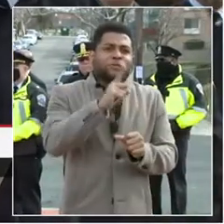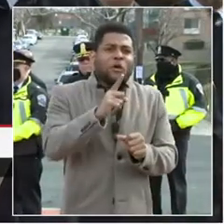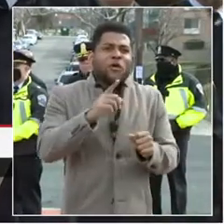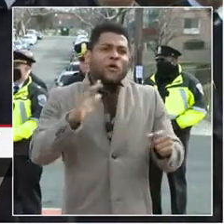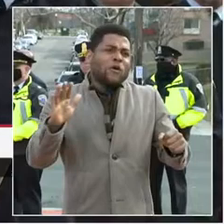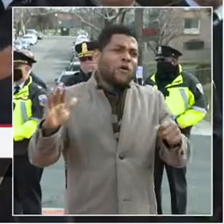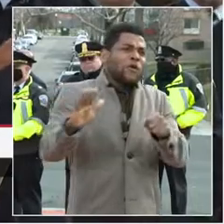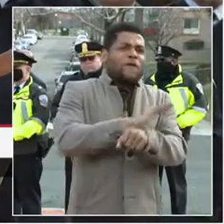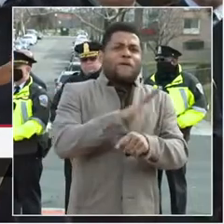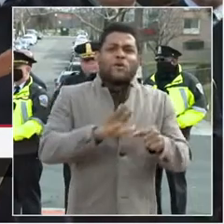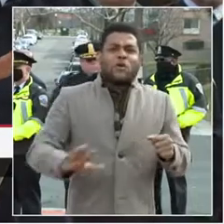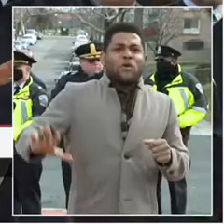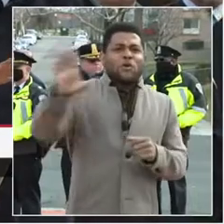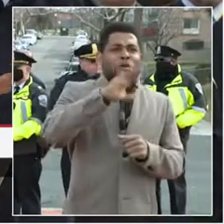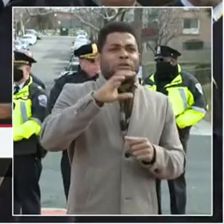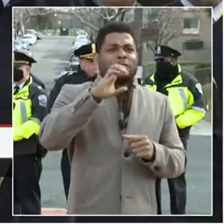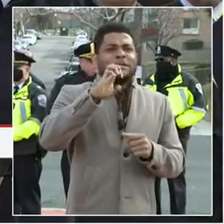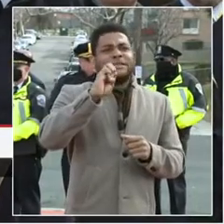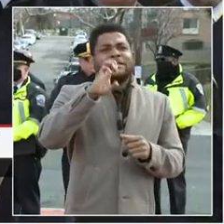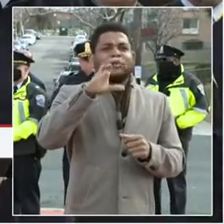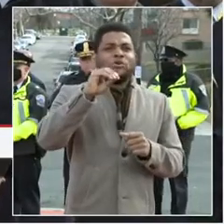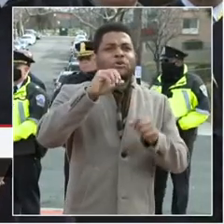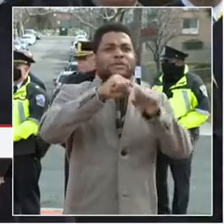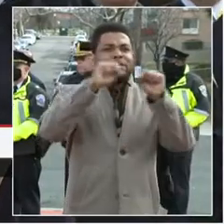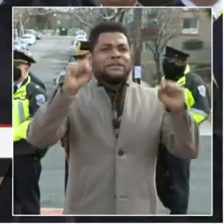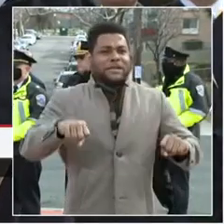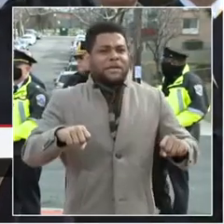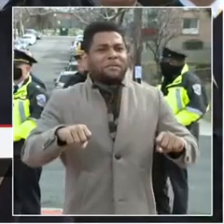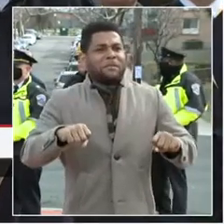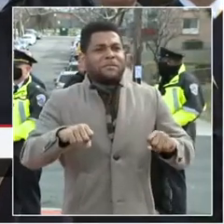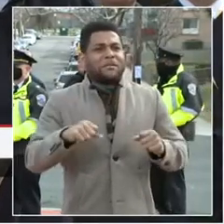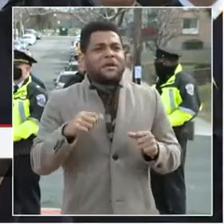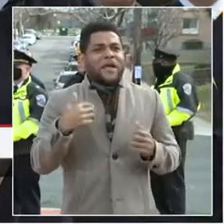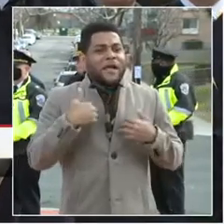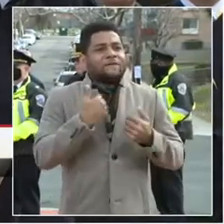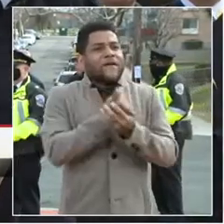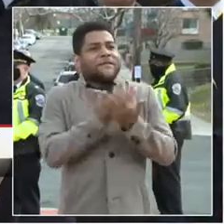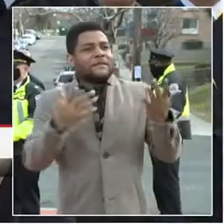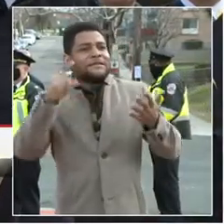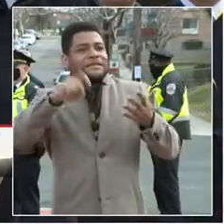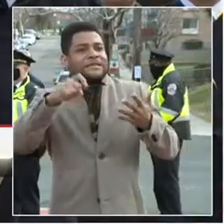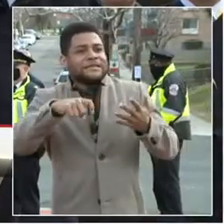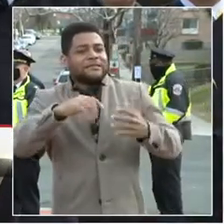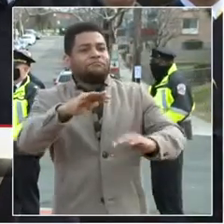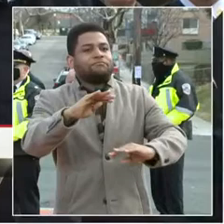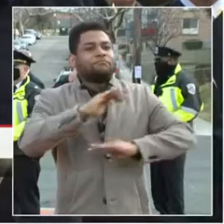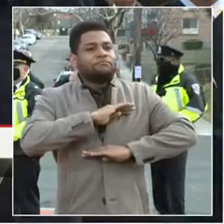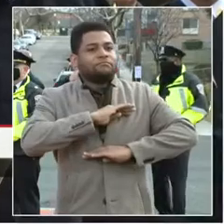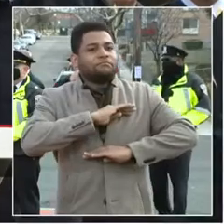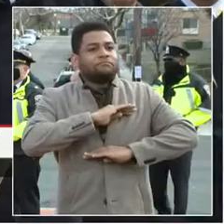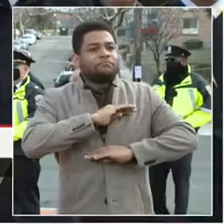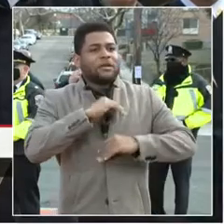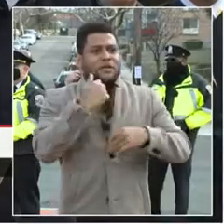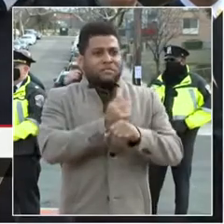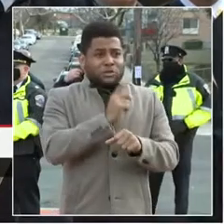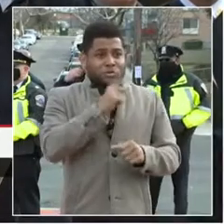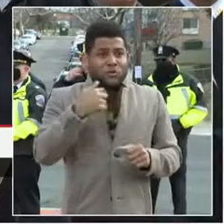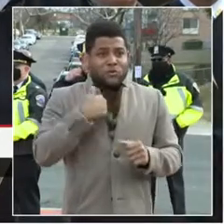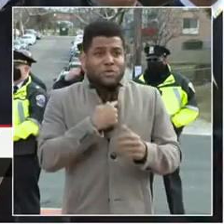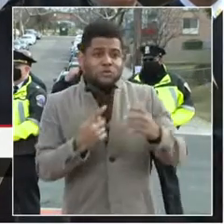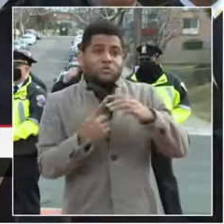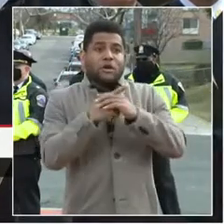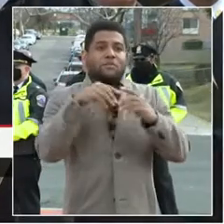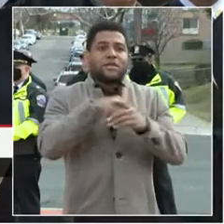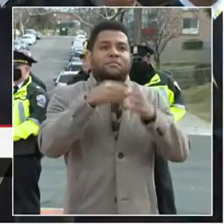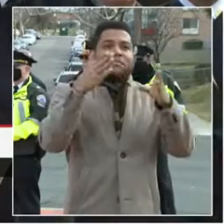has what it needs. Police certainly, and are showing up in person, stepping up to deal